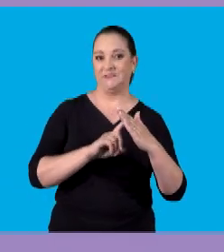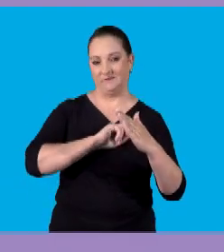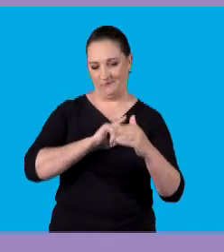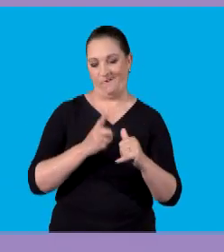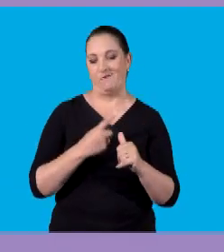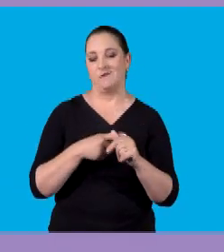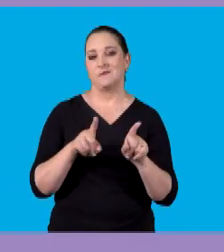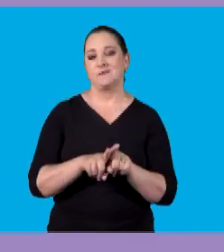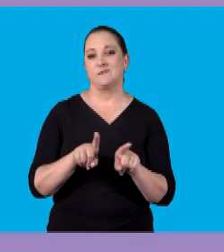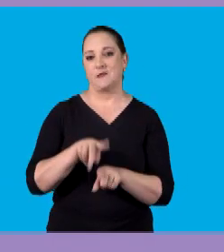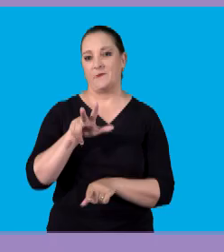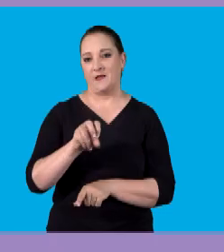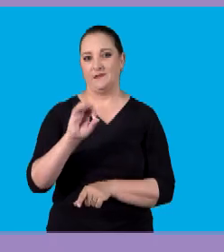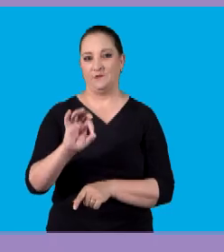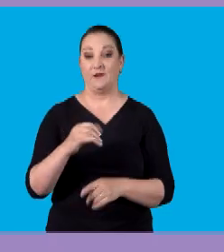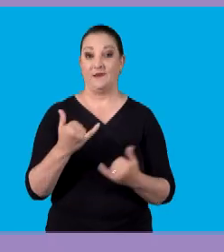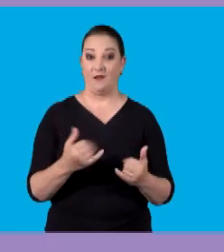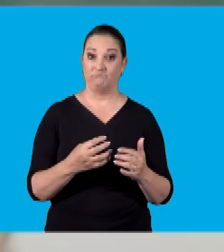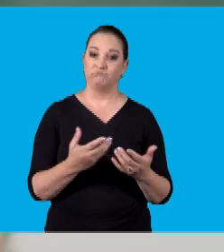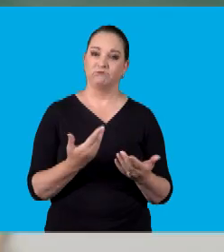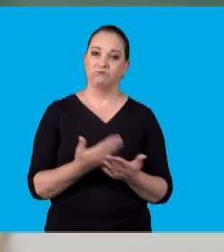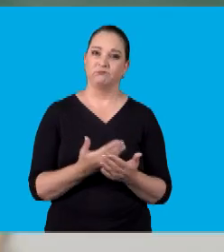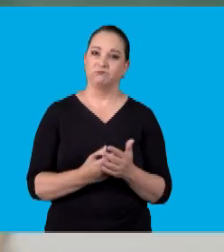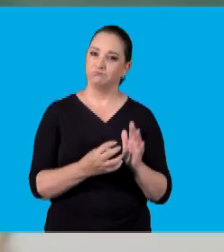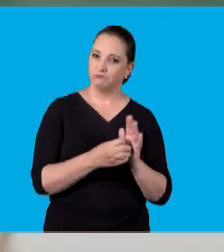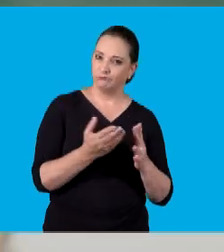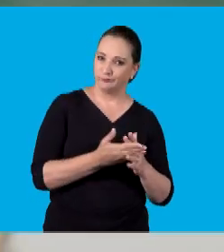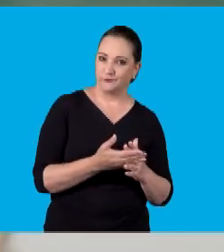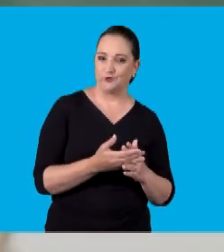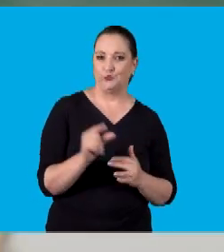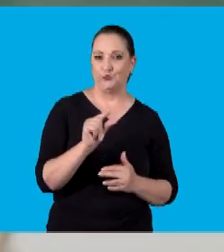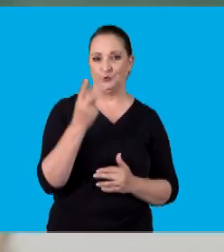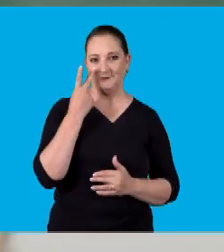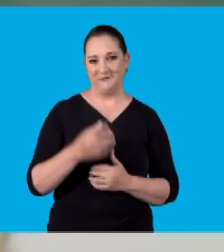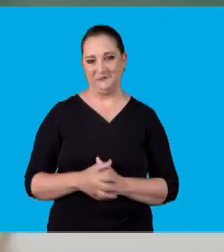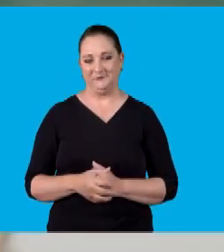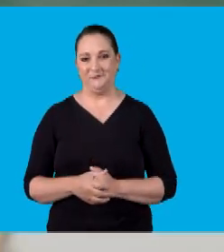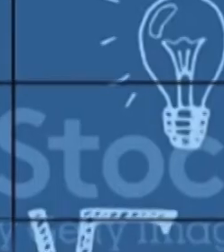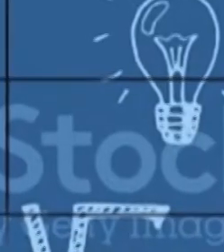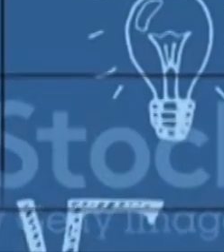80 degrees. Let's quickly go to an ad break and then we'll see you just now.